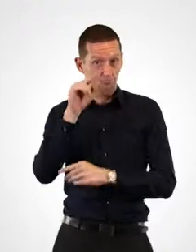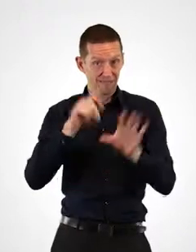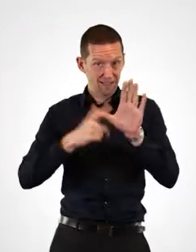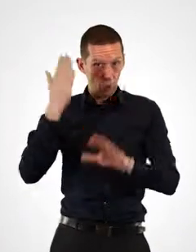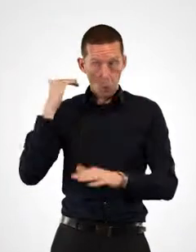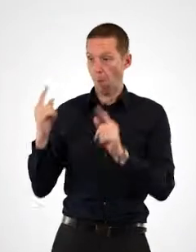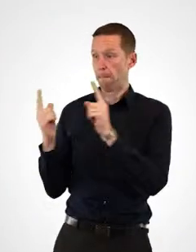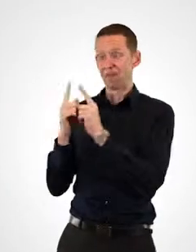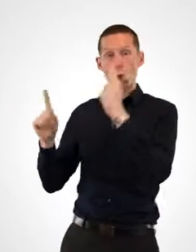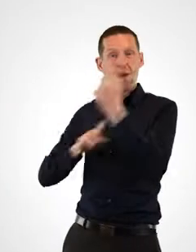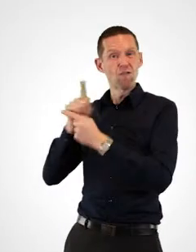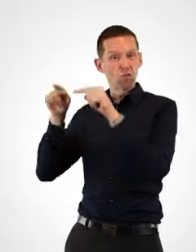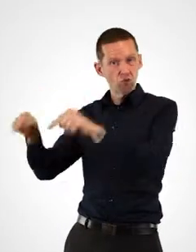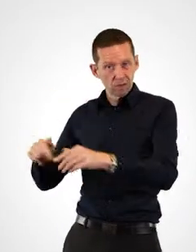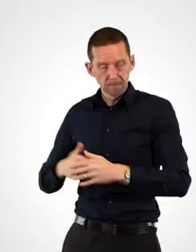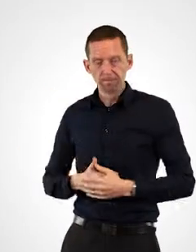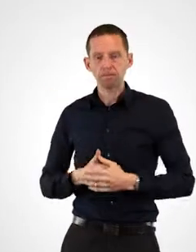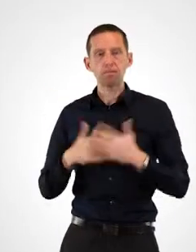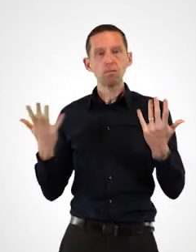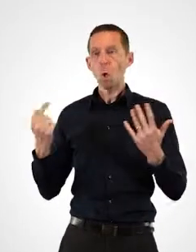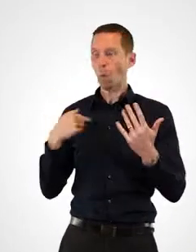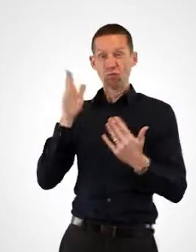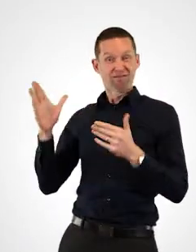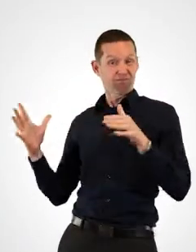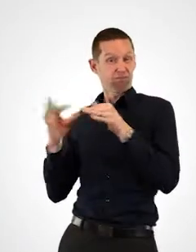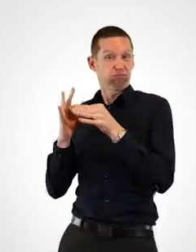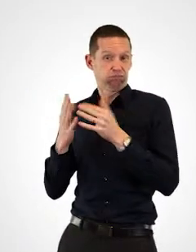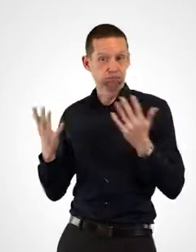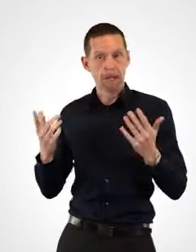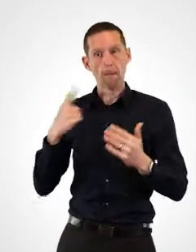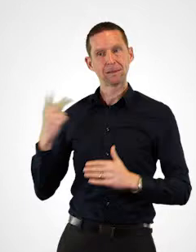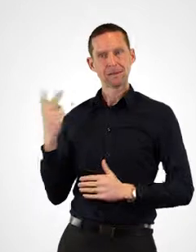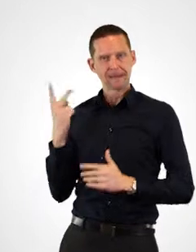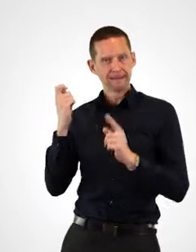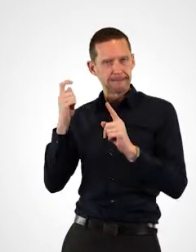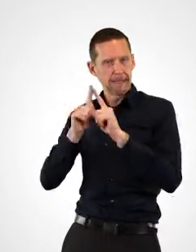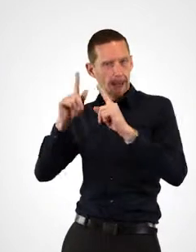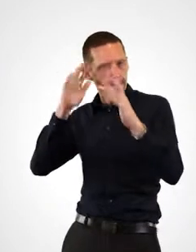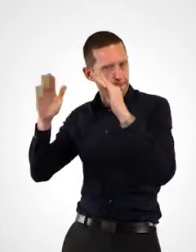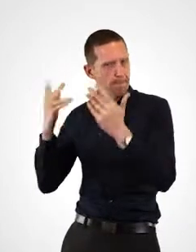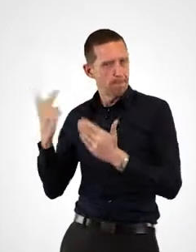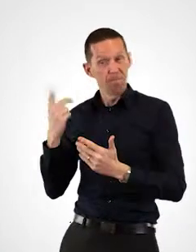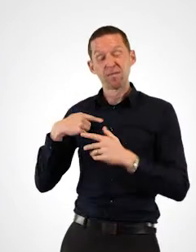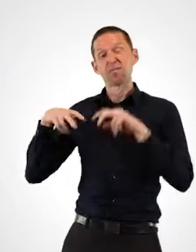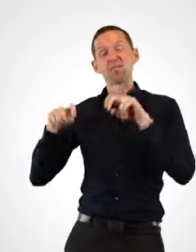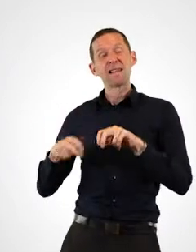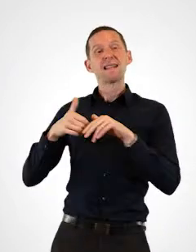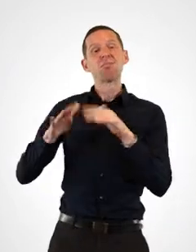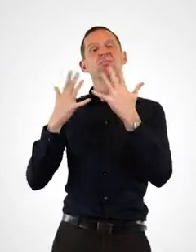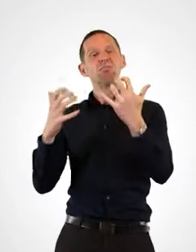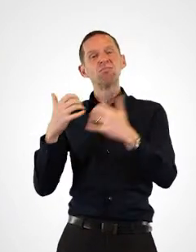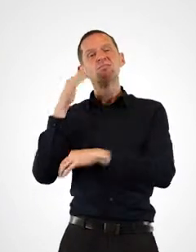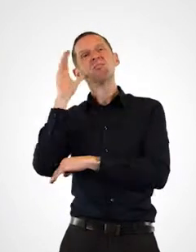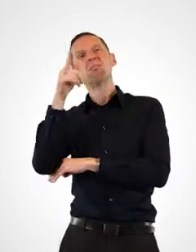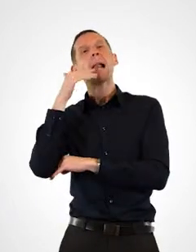met at a conference, and we connected because we are of like thinking. We were actually sitting in a room listening to a